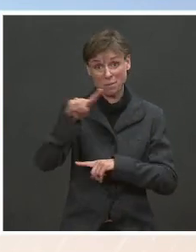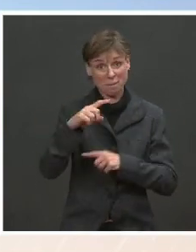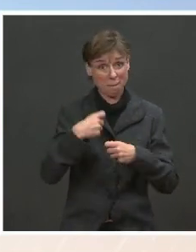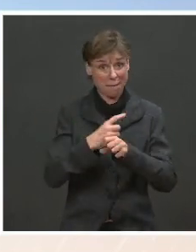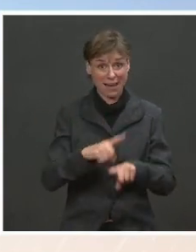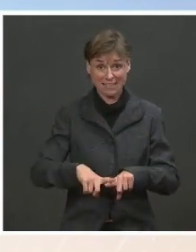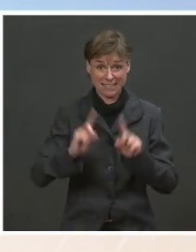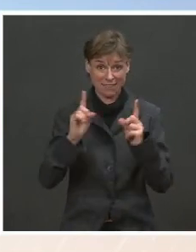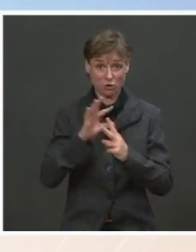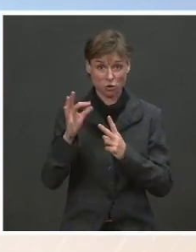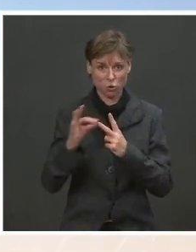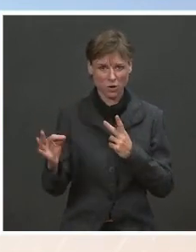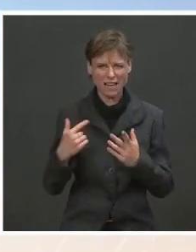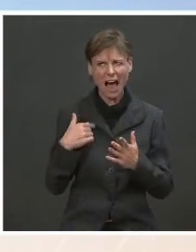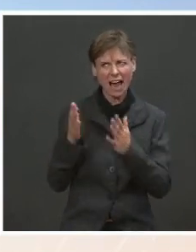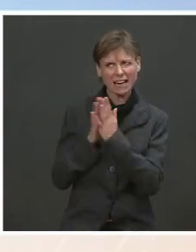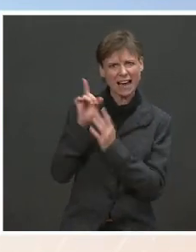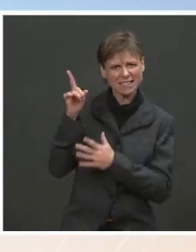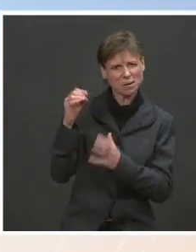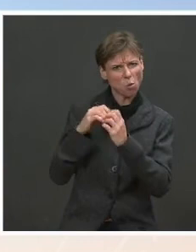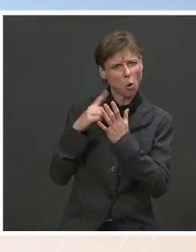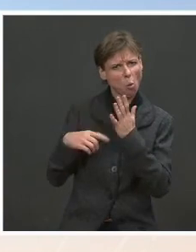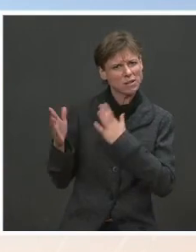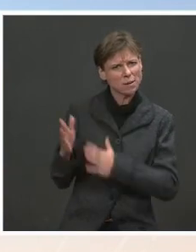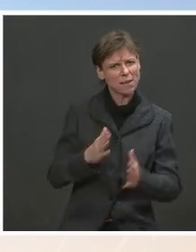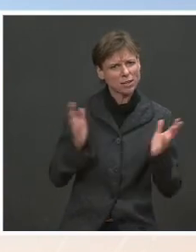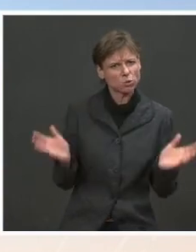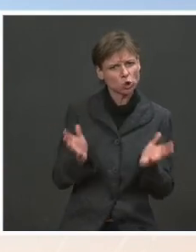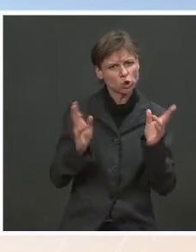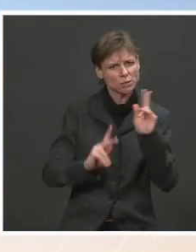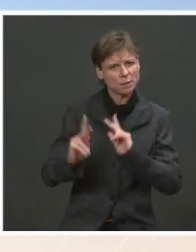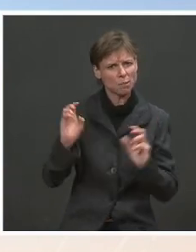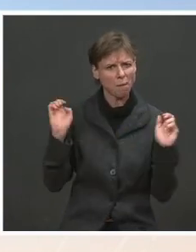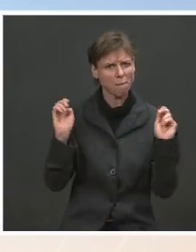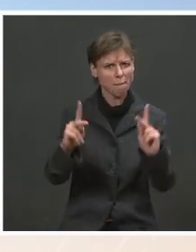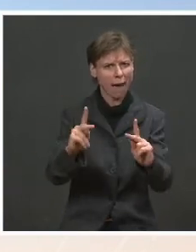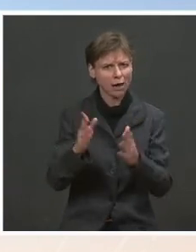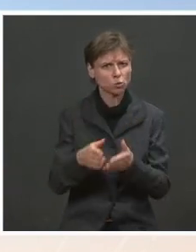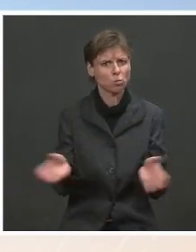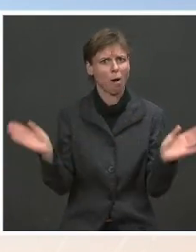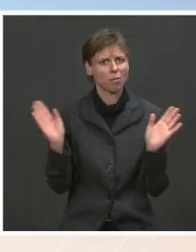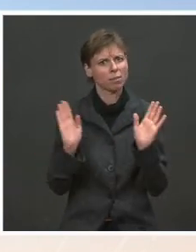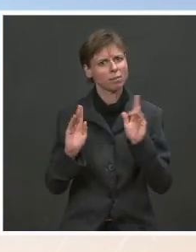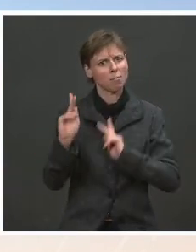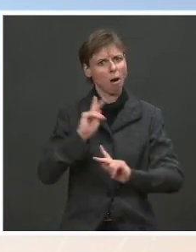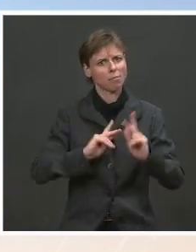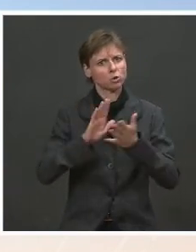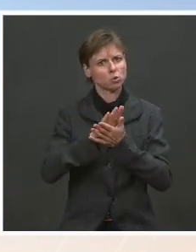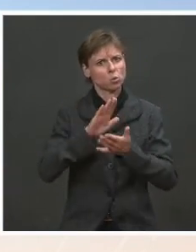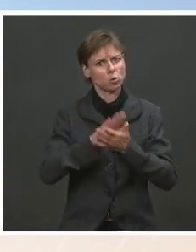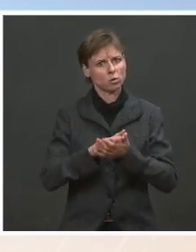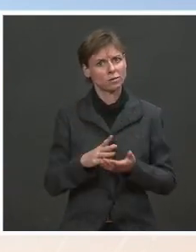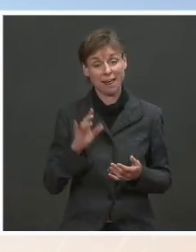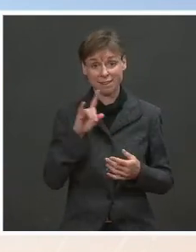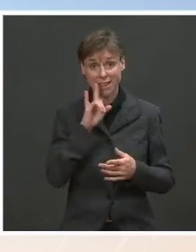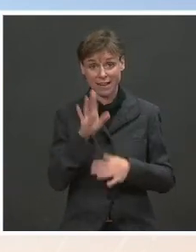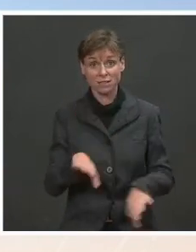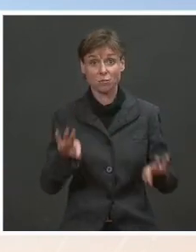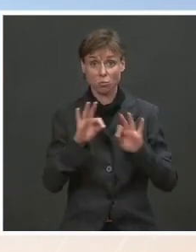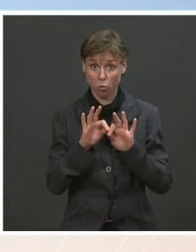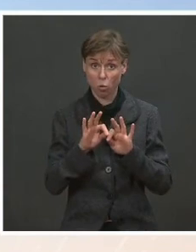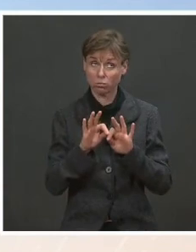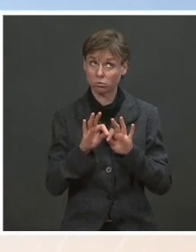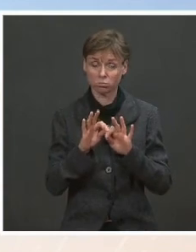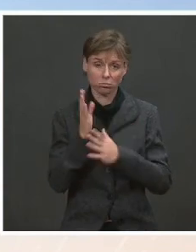can talk to him more about what the plans are to encourage people to get back into the public school system, and obviously that's an important and vital part of communities